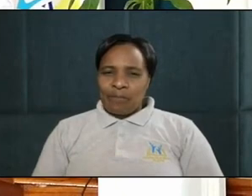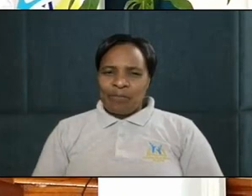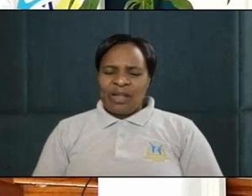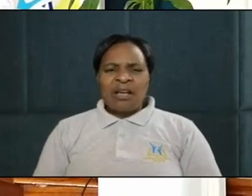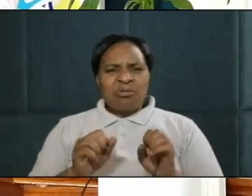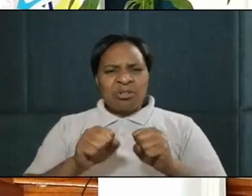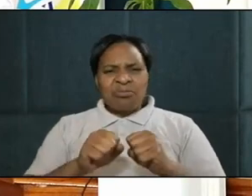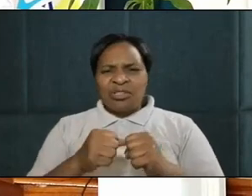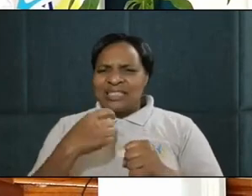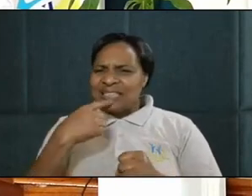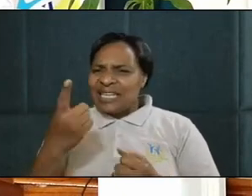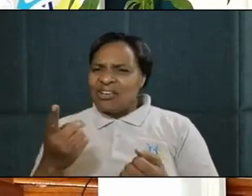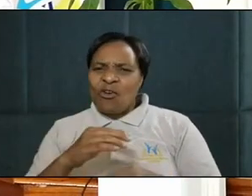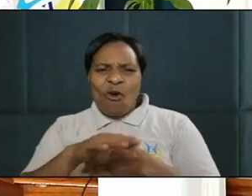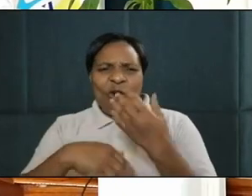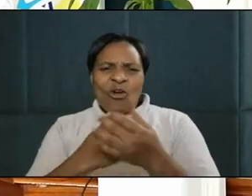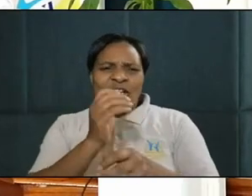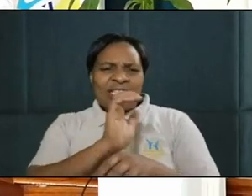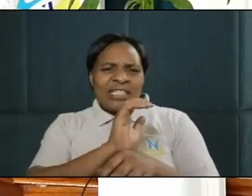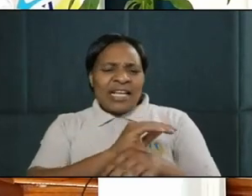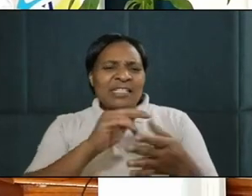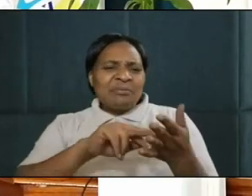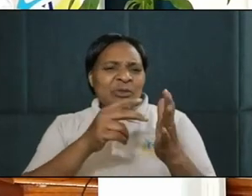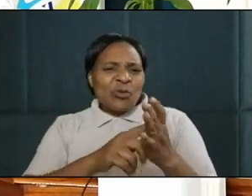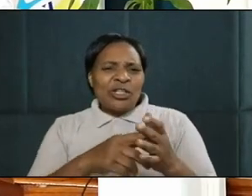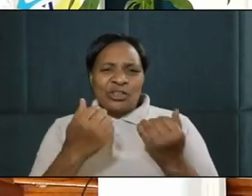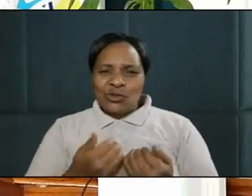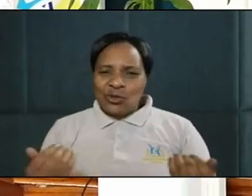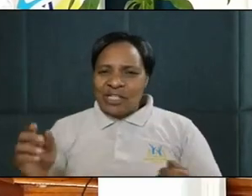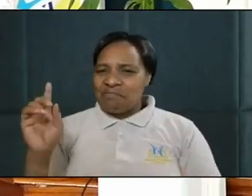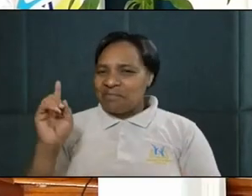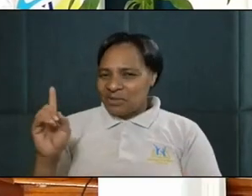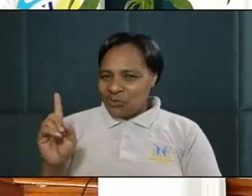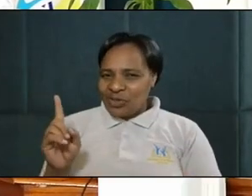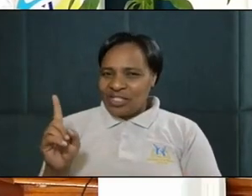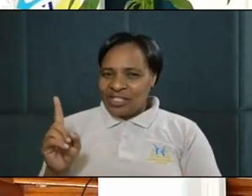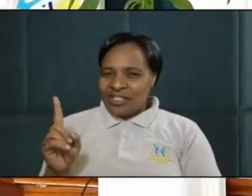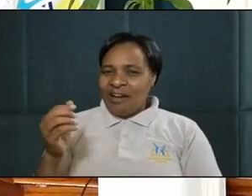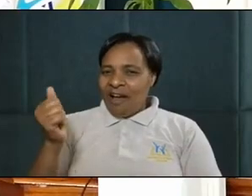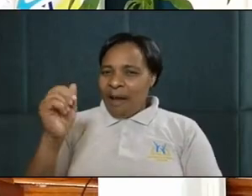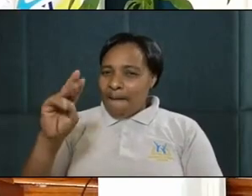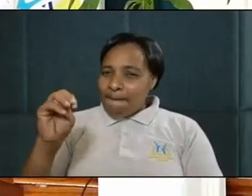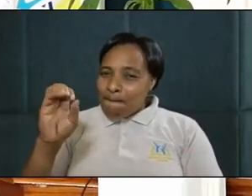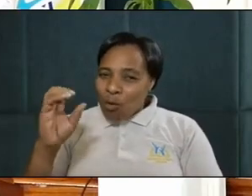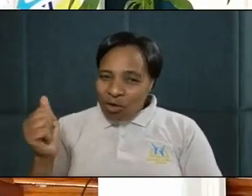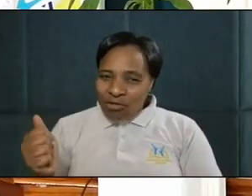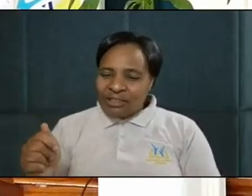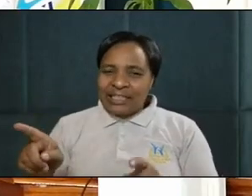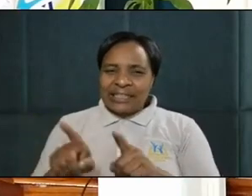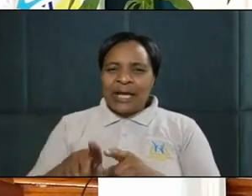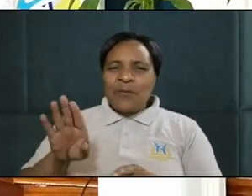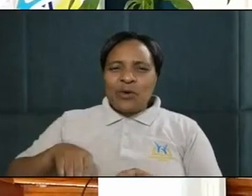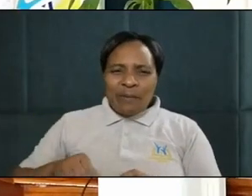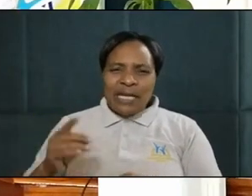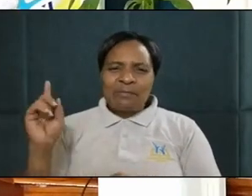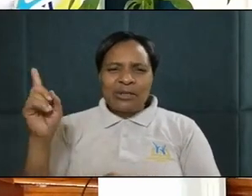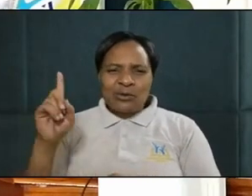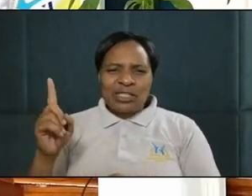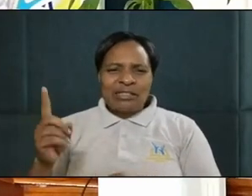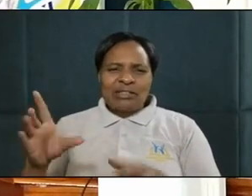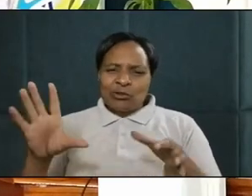Howie is saying the entire church means children ministry, Amo, as well as the women ministry.